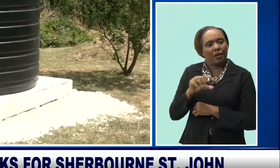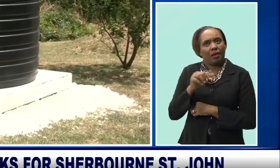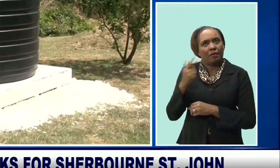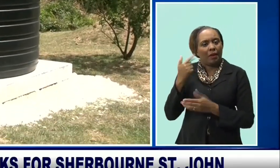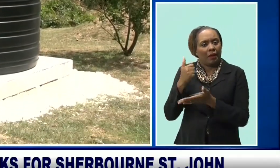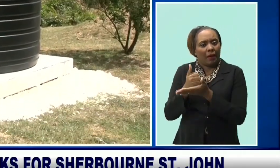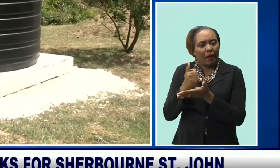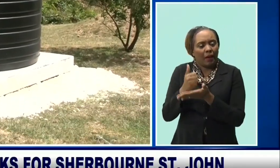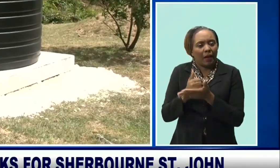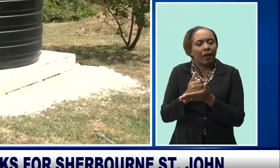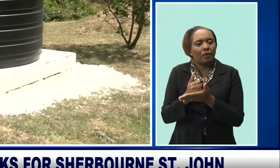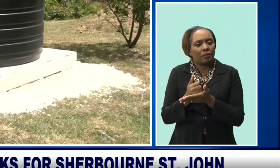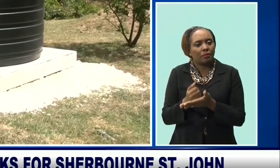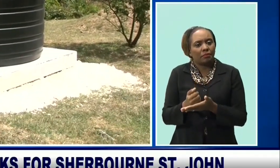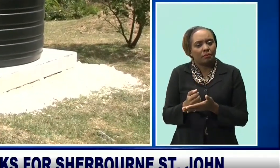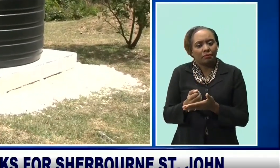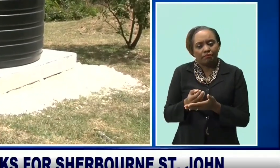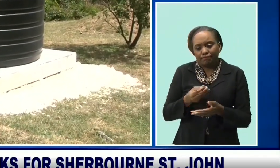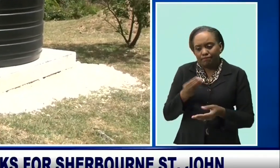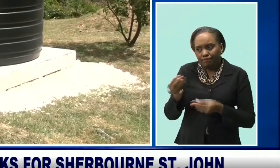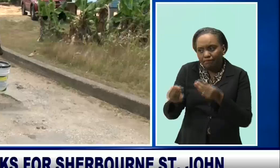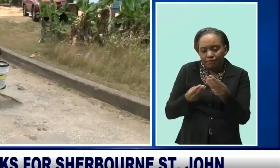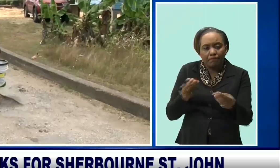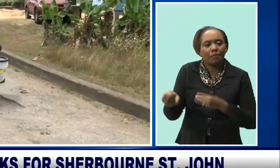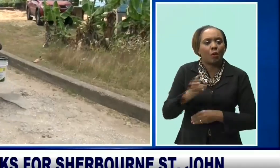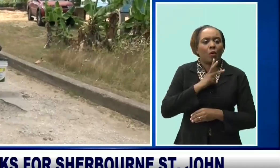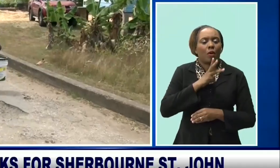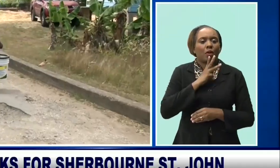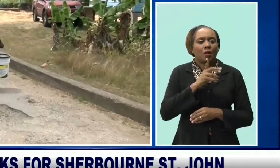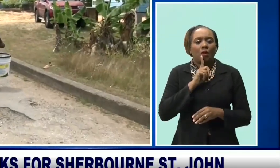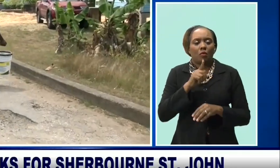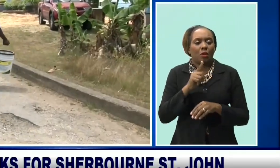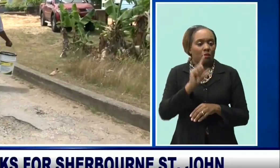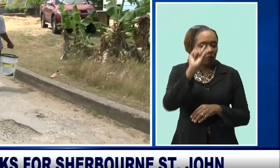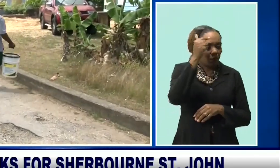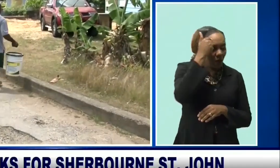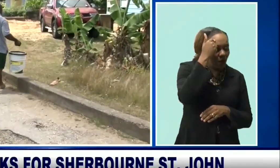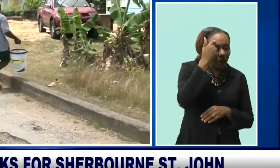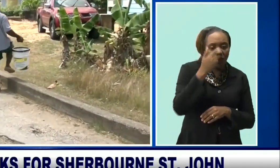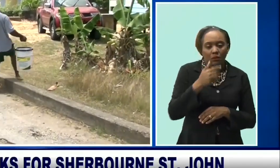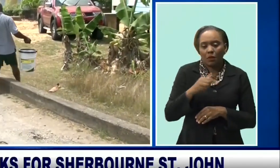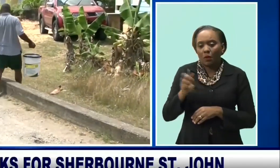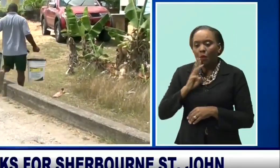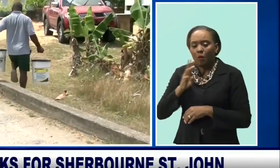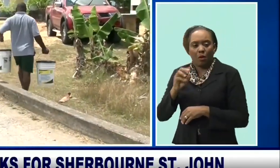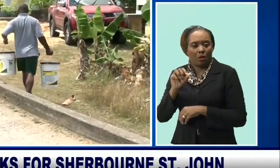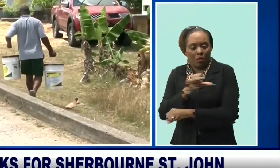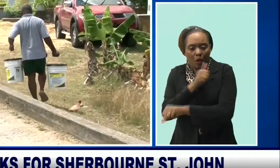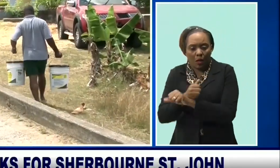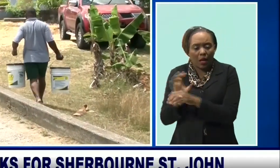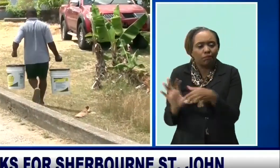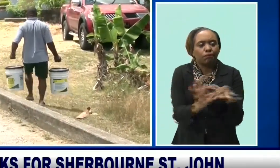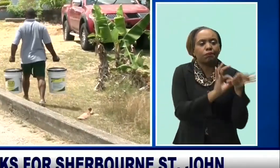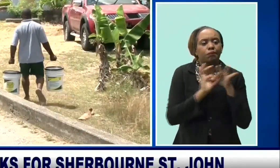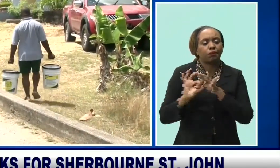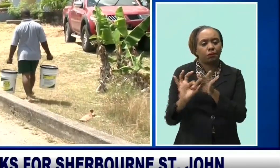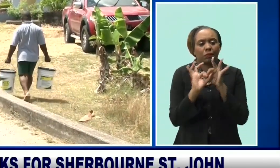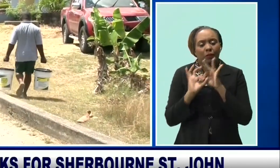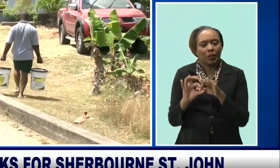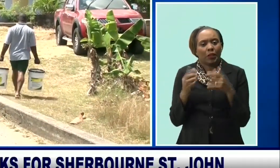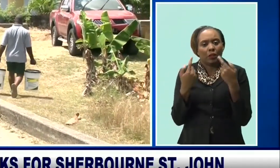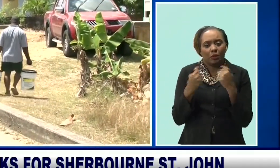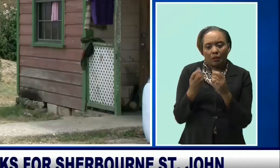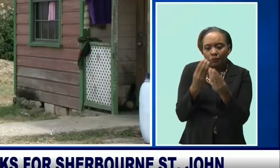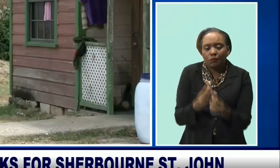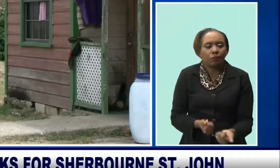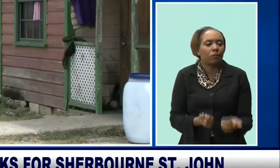the community of Sherburne. So this is a proactive approach from the government and from the Barbados Water Authority as it relates to the concerns